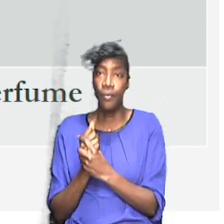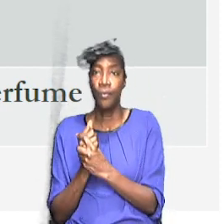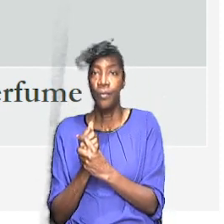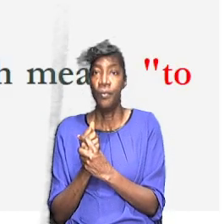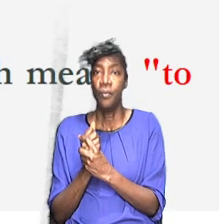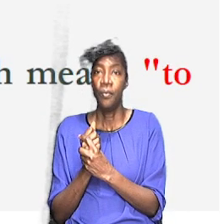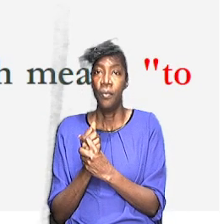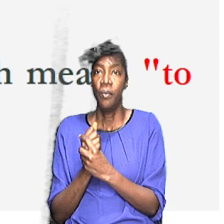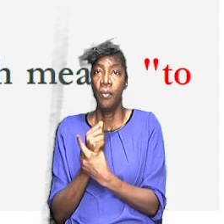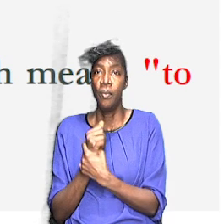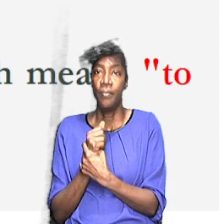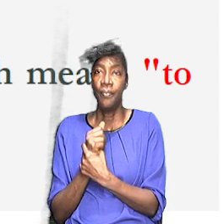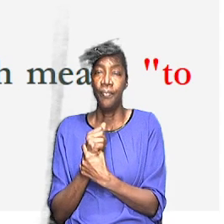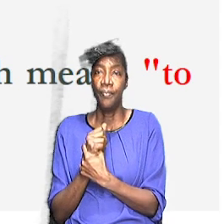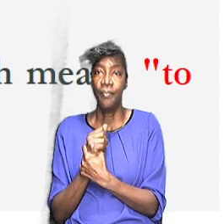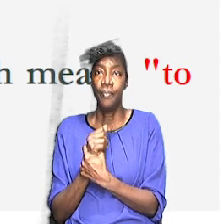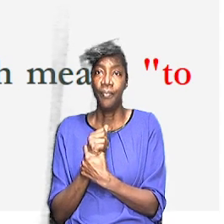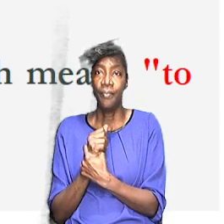it relates to